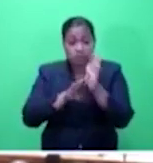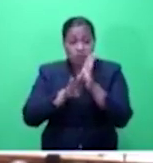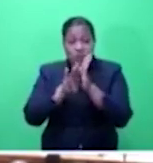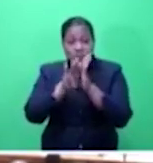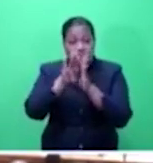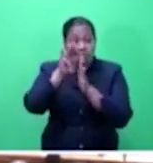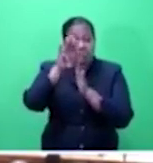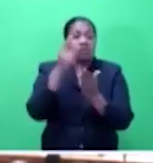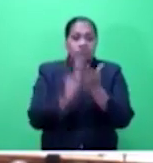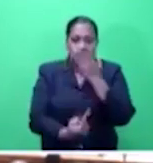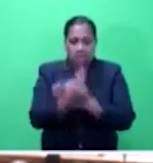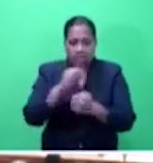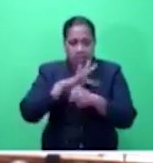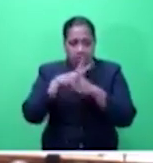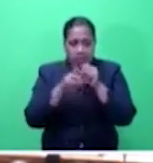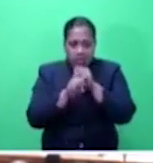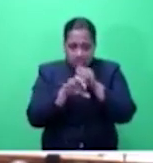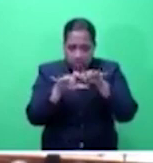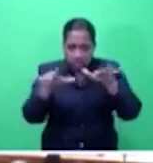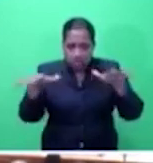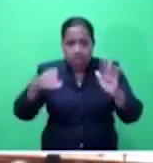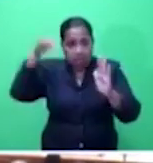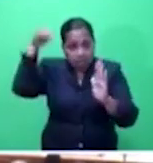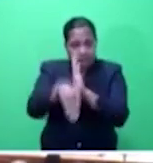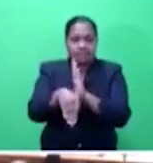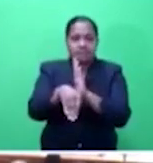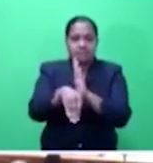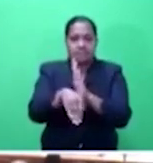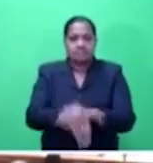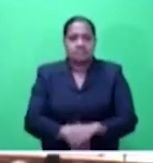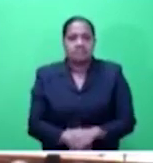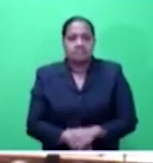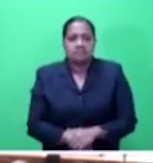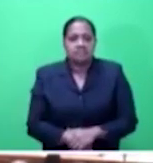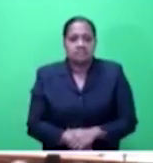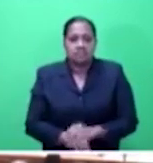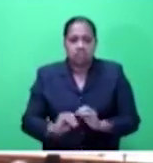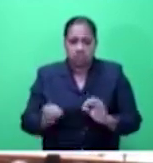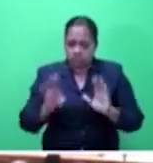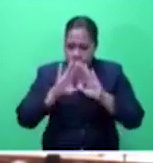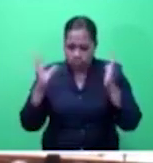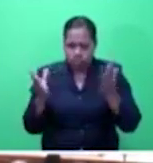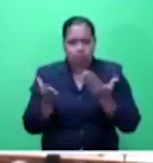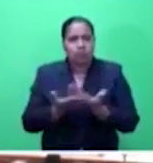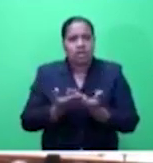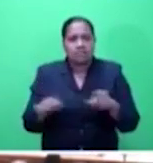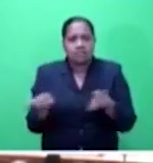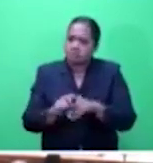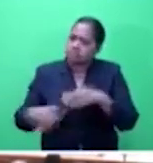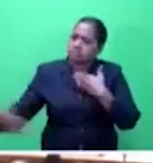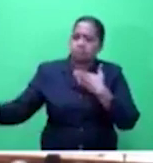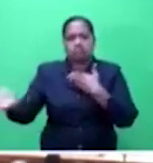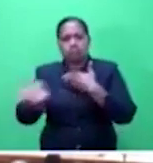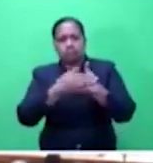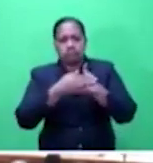New Zealand, meanwhile, will likely see an even bigger impact, as the global travel shutdown has decimated an economy